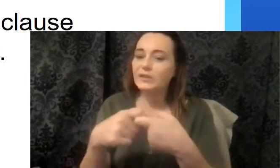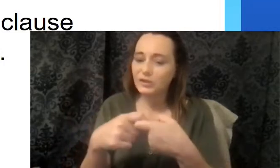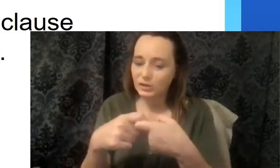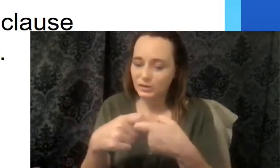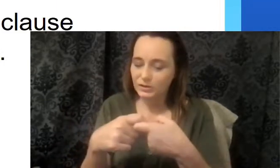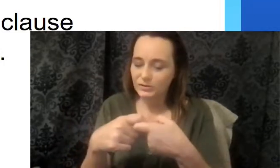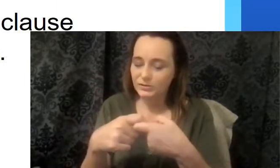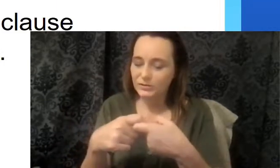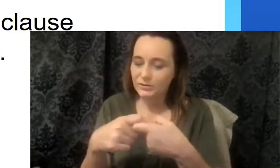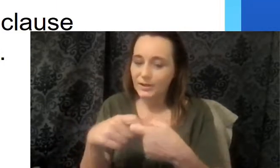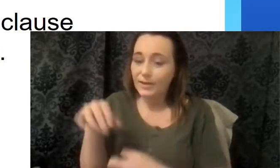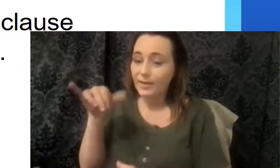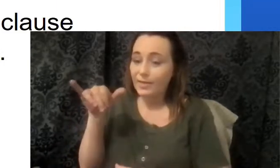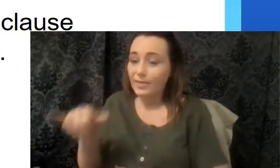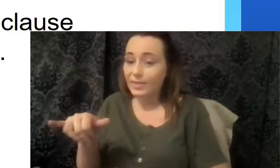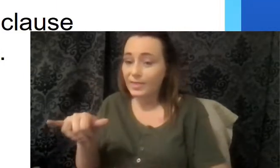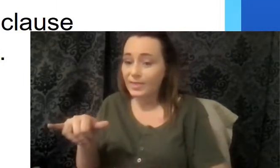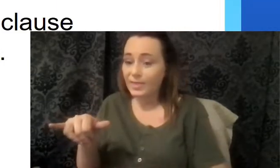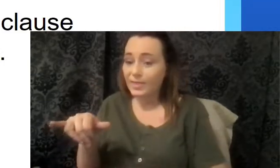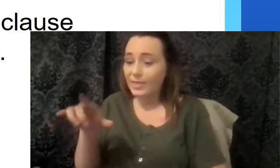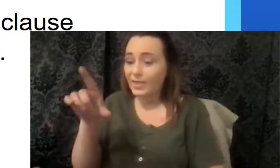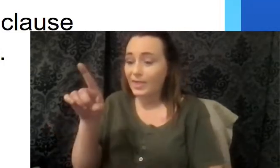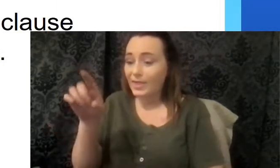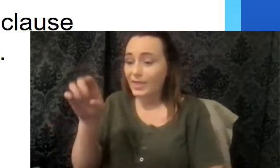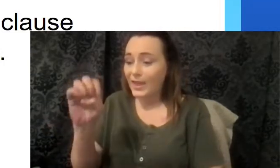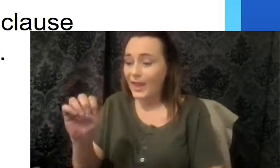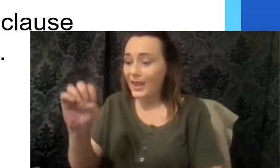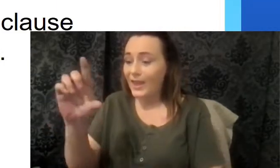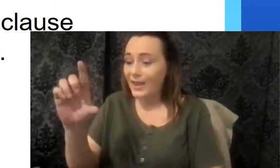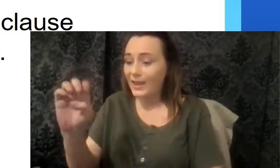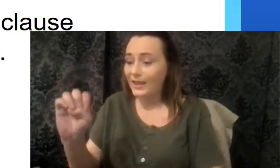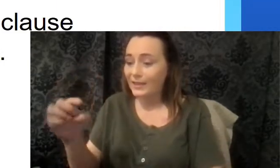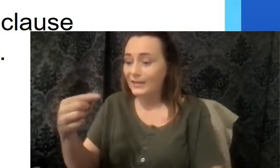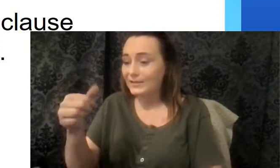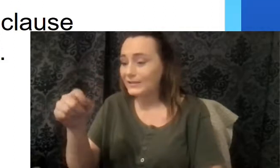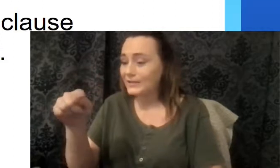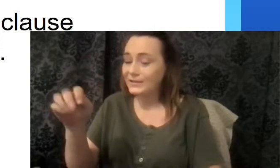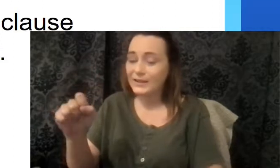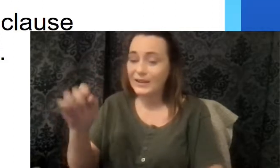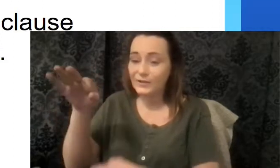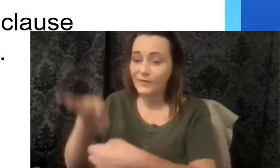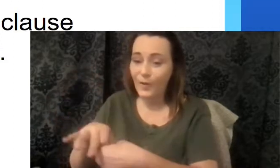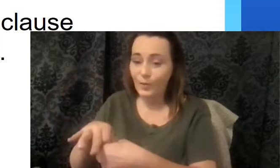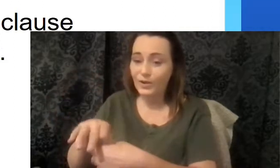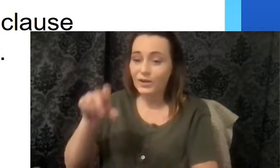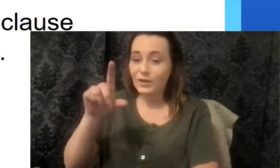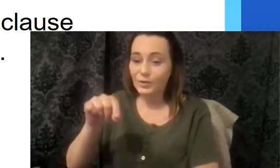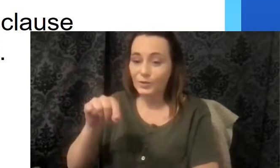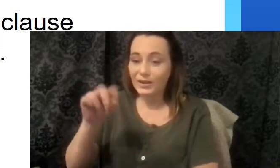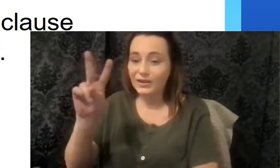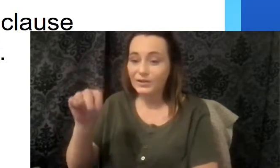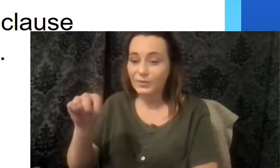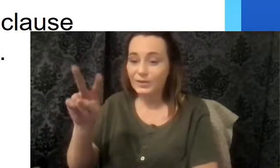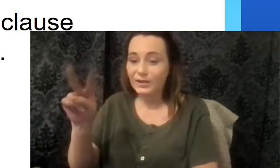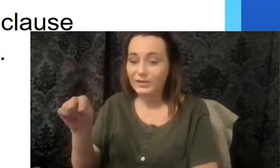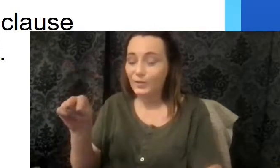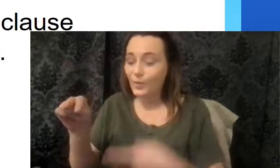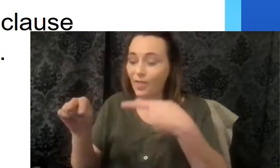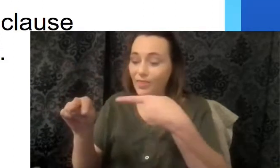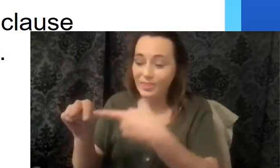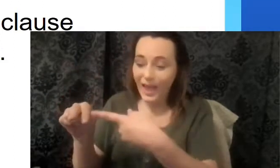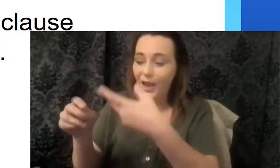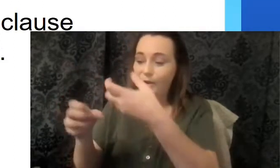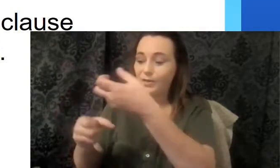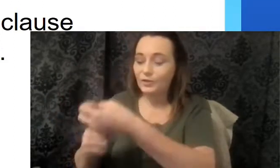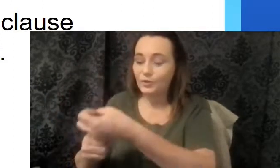the delegates voted for in 2022, the delegates acting as the trustor.